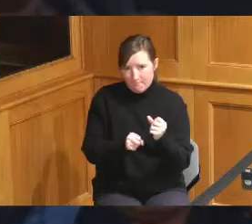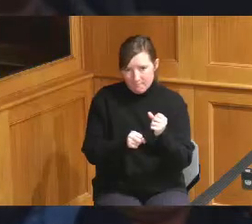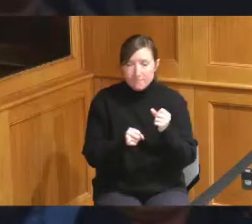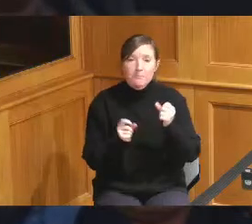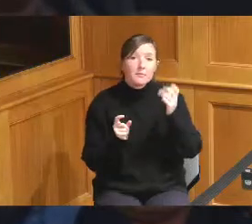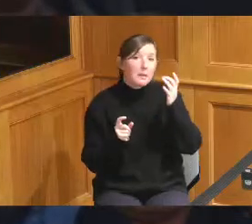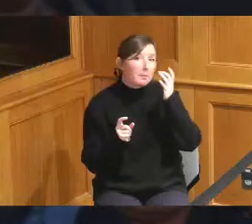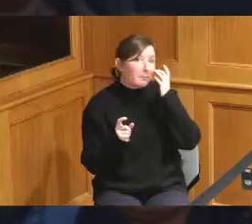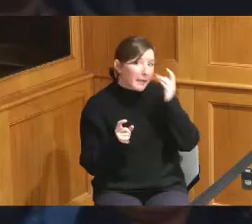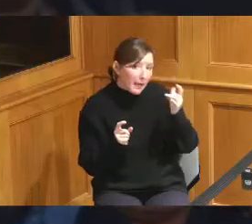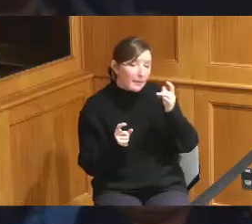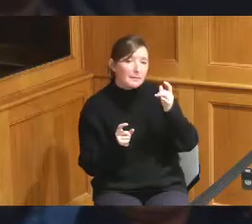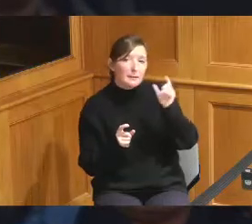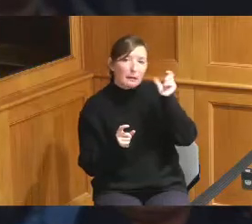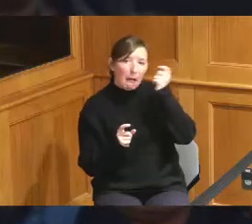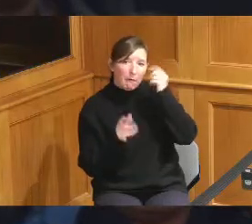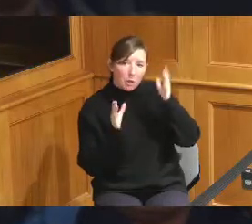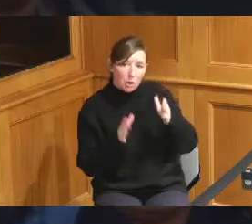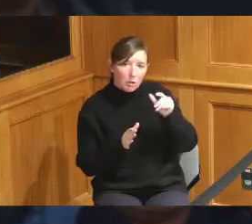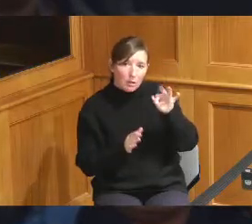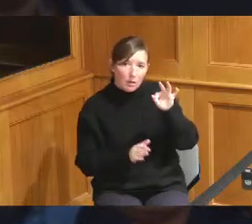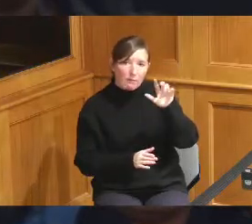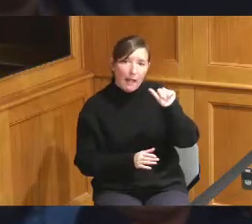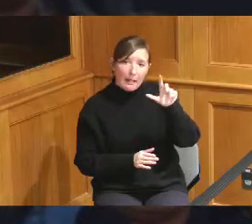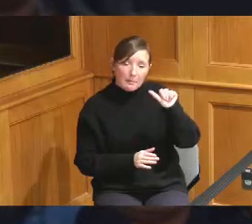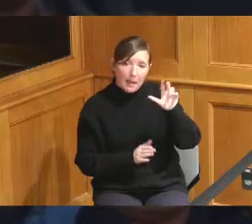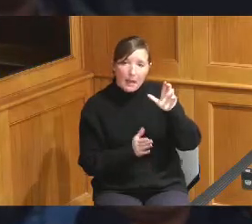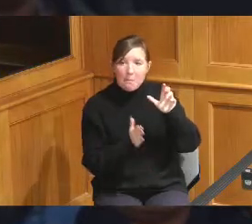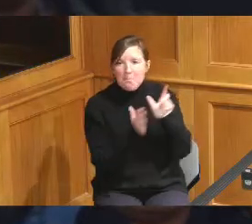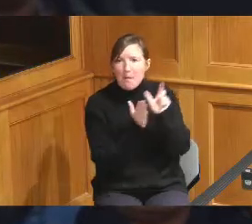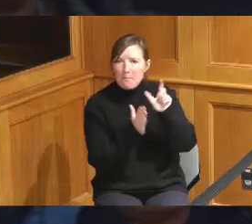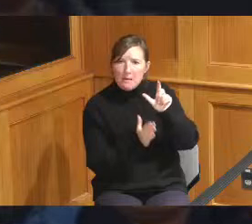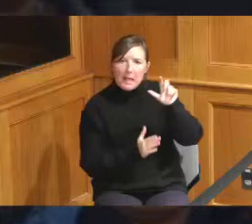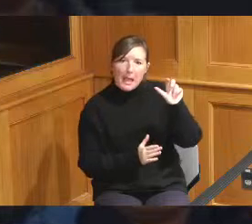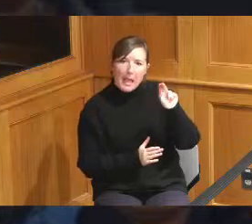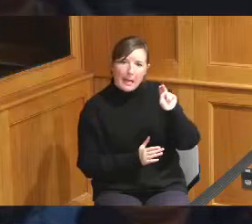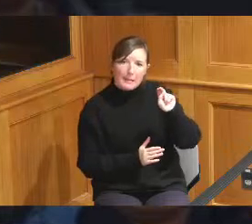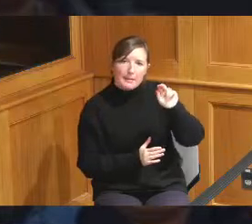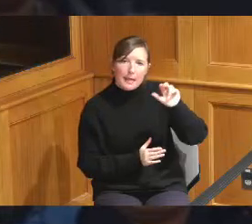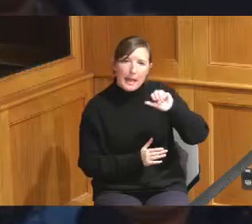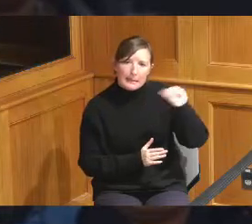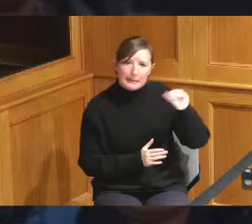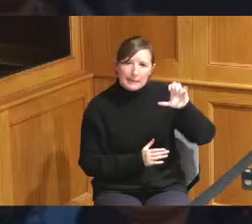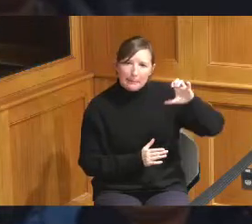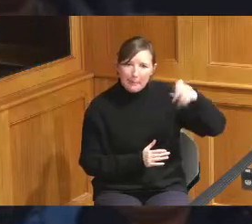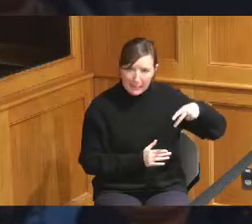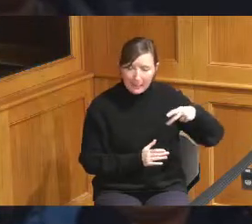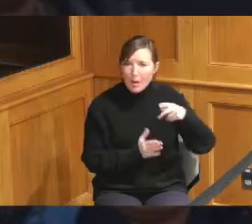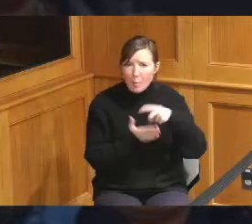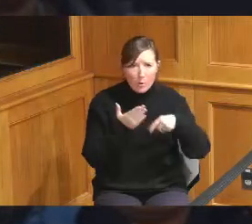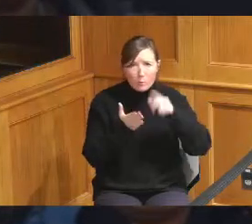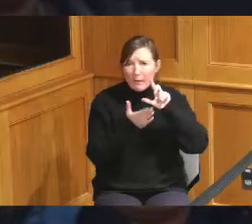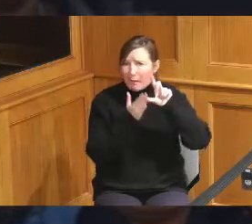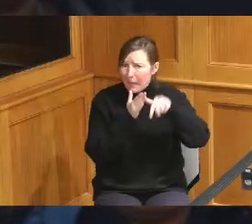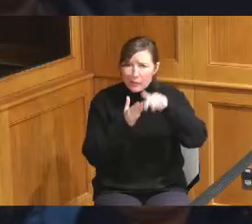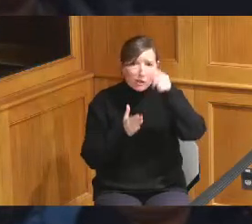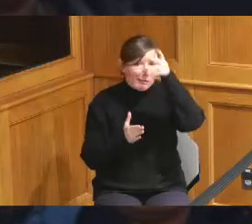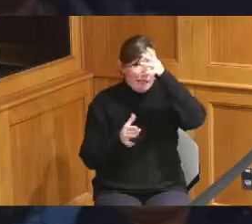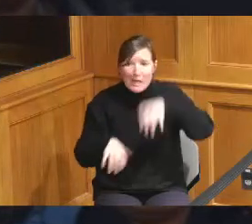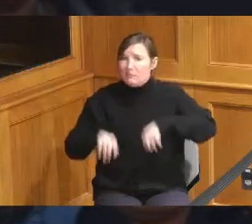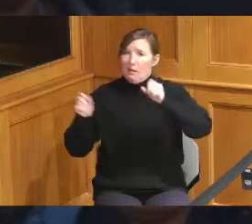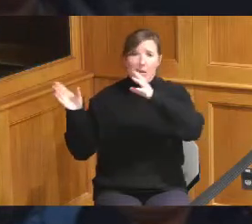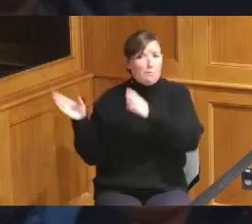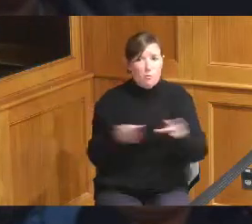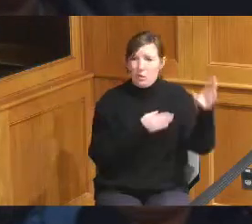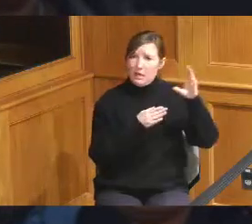of Alabama when he outlawed the NAACP, within a week, Daddy organized the Alabama Christian Movement for Human